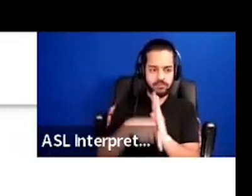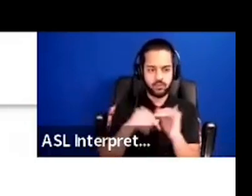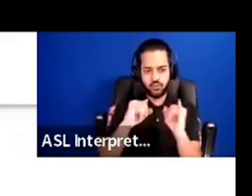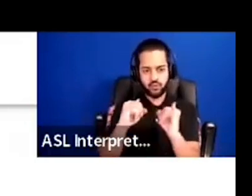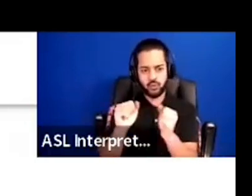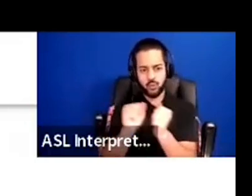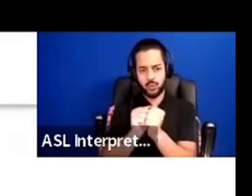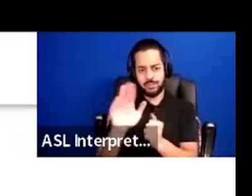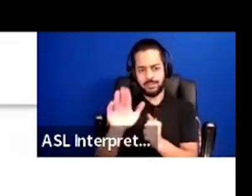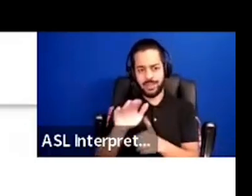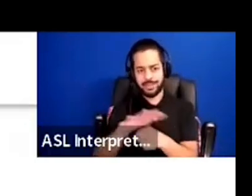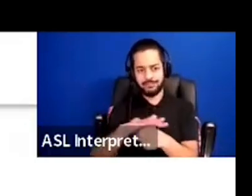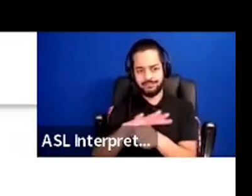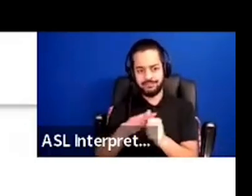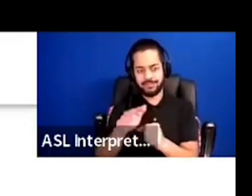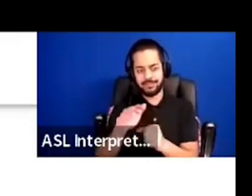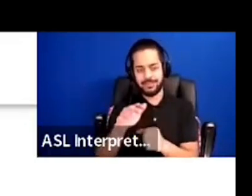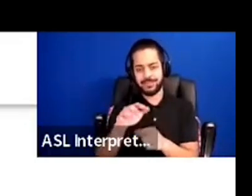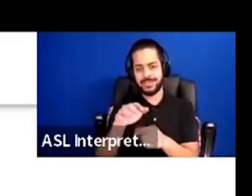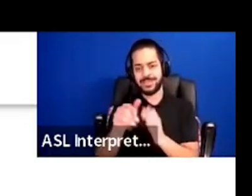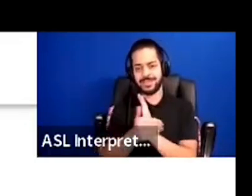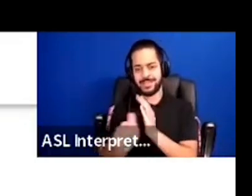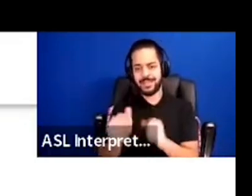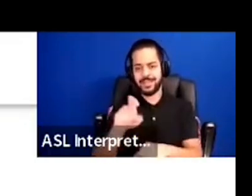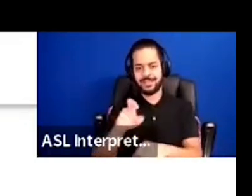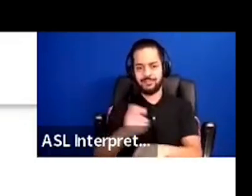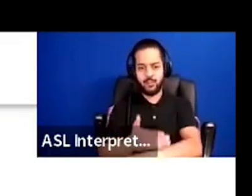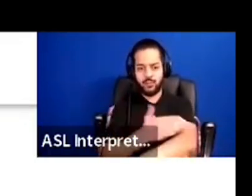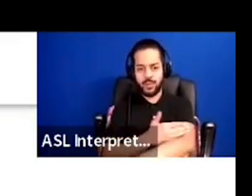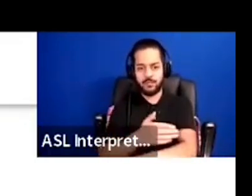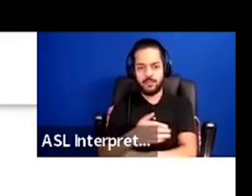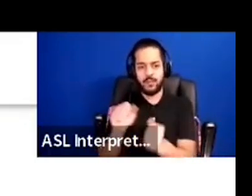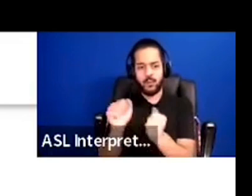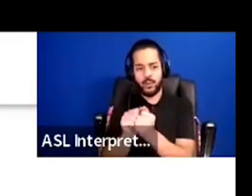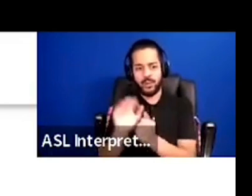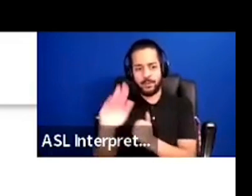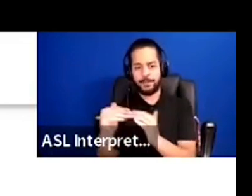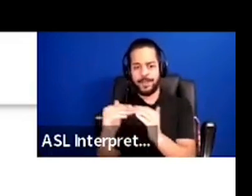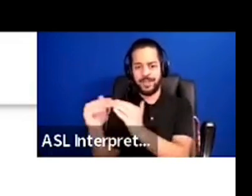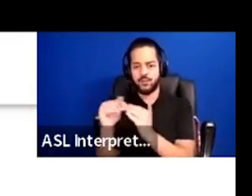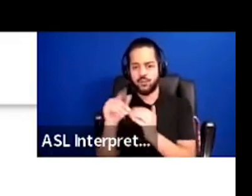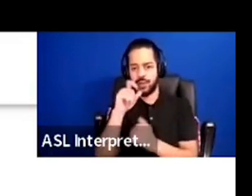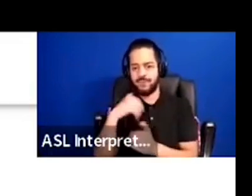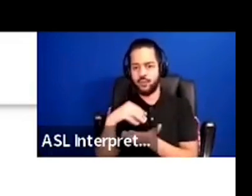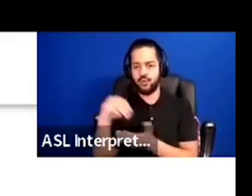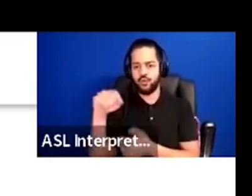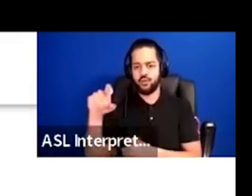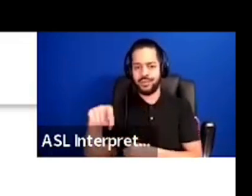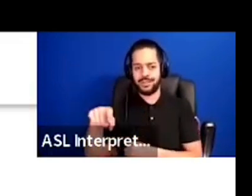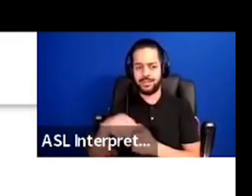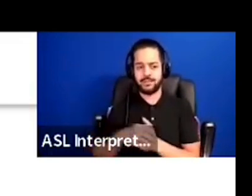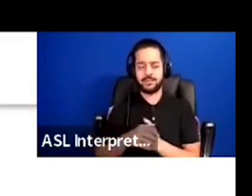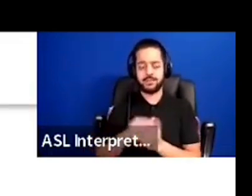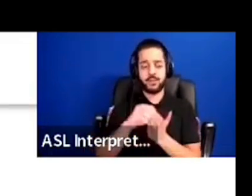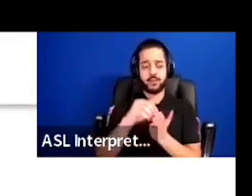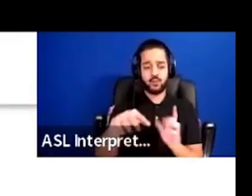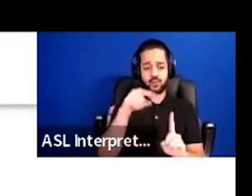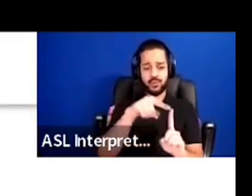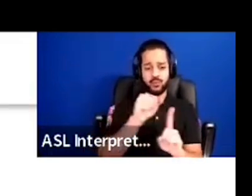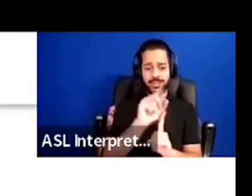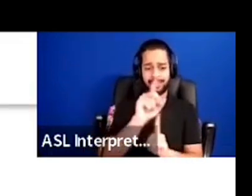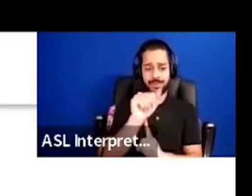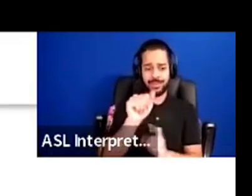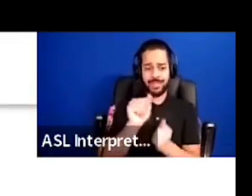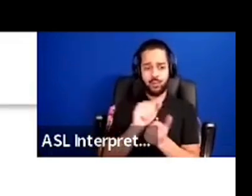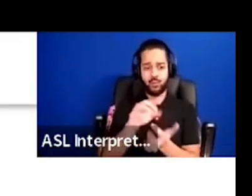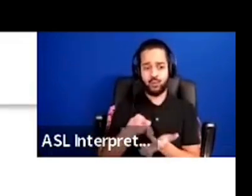their peers with similar learning needs. However, a student with disability and unique learning needs stemming from that disability